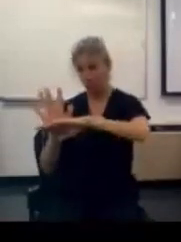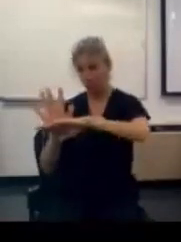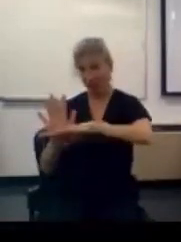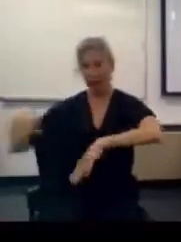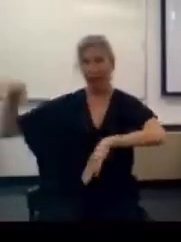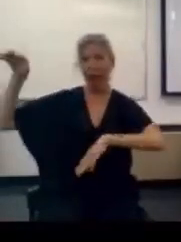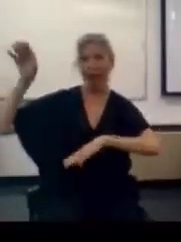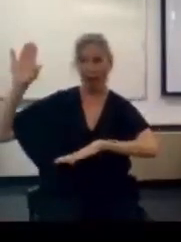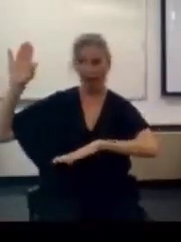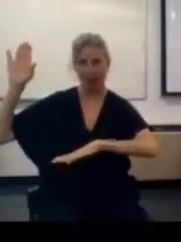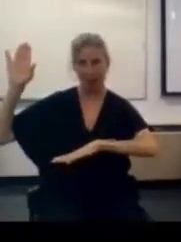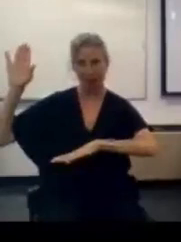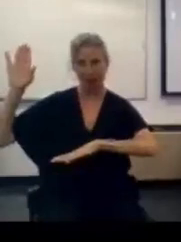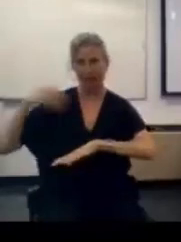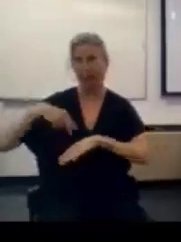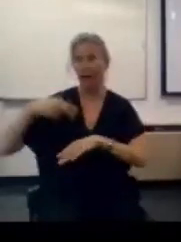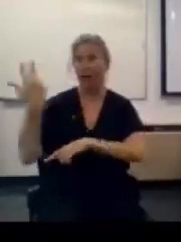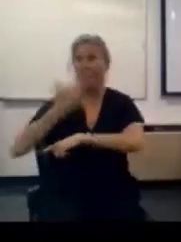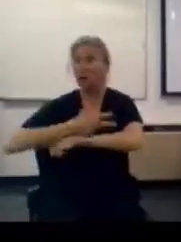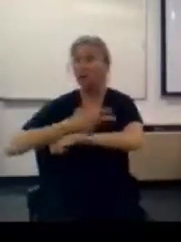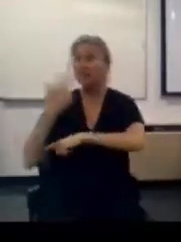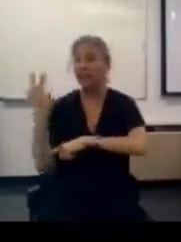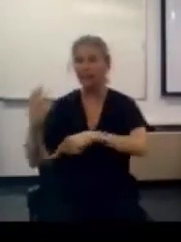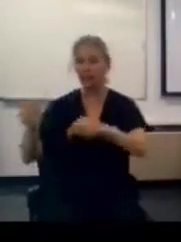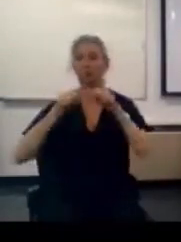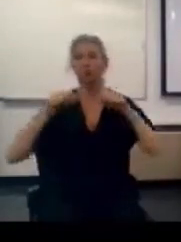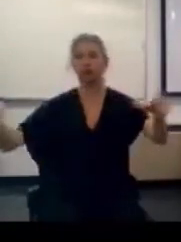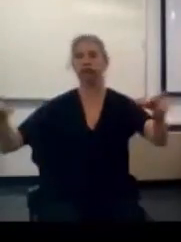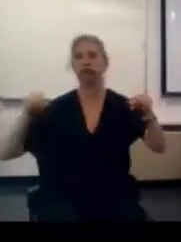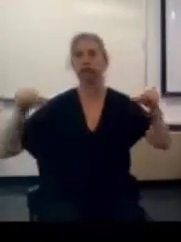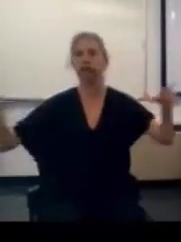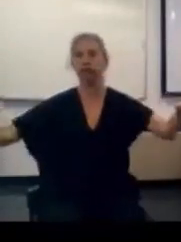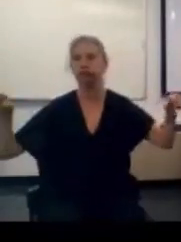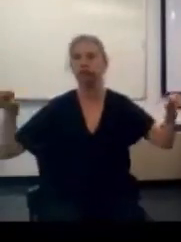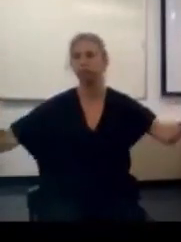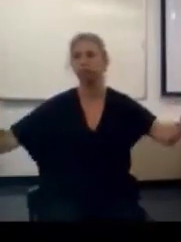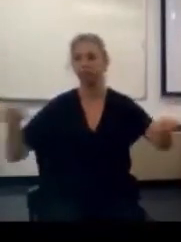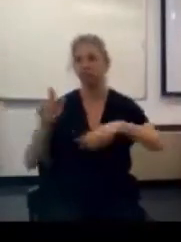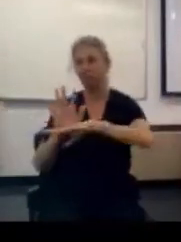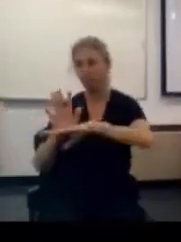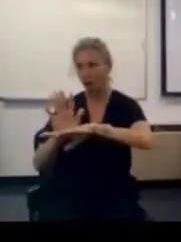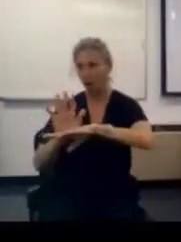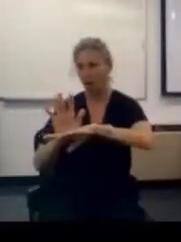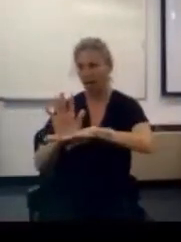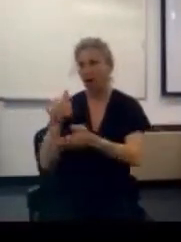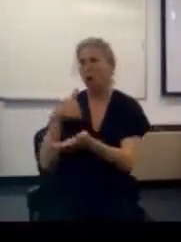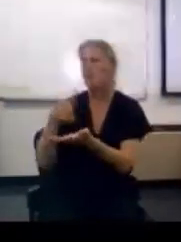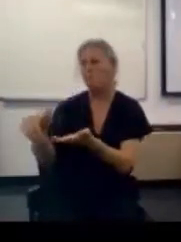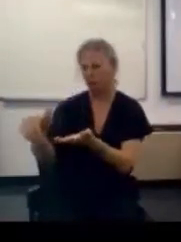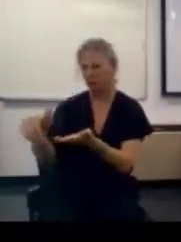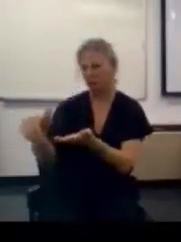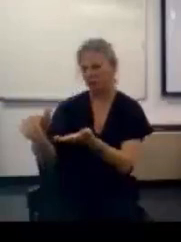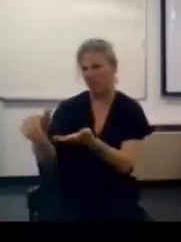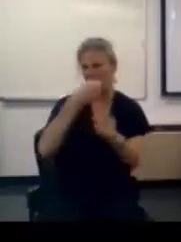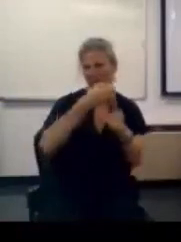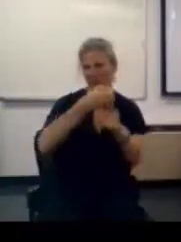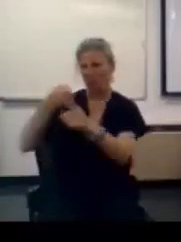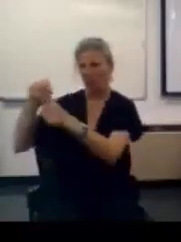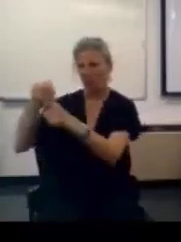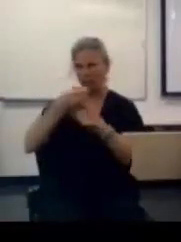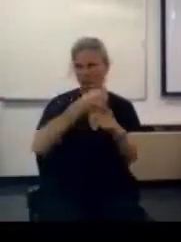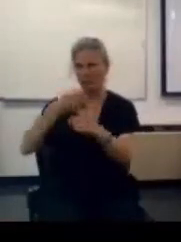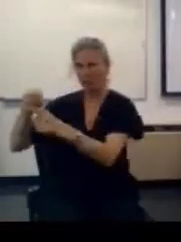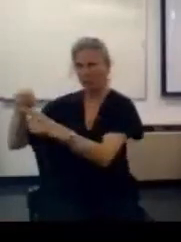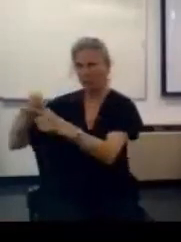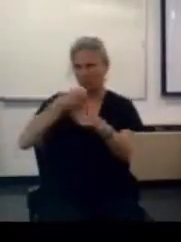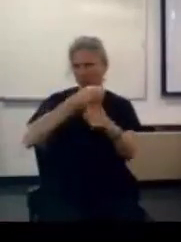who then releases a video of the hearing, and like in 3 days, that video is seen over 1 million times, right? And I don't even